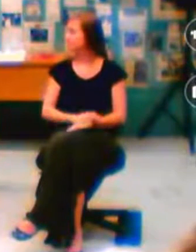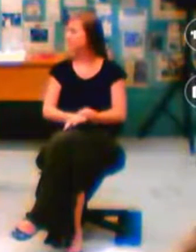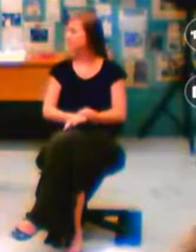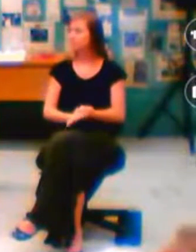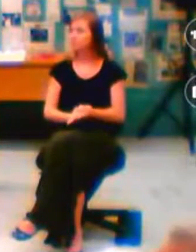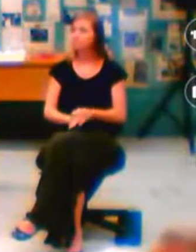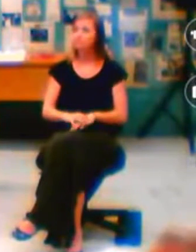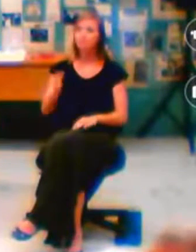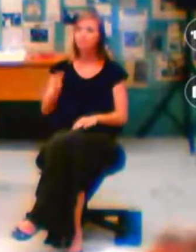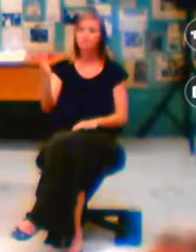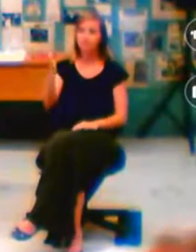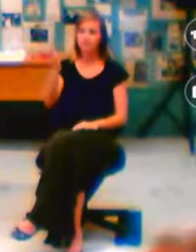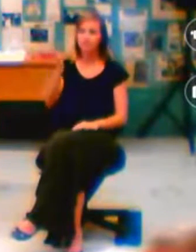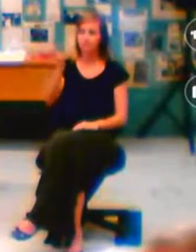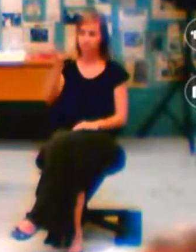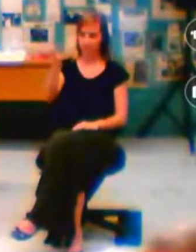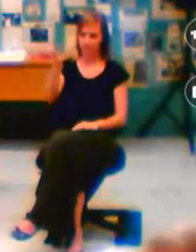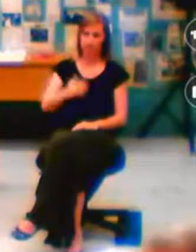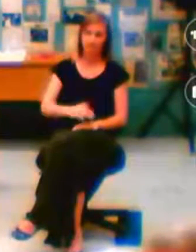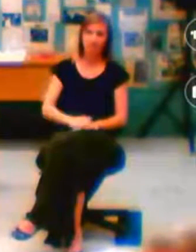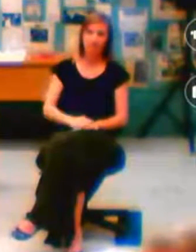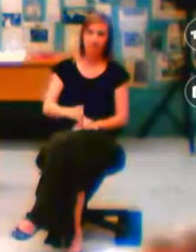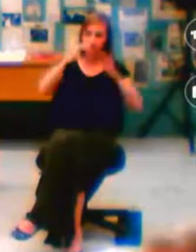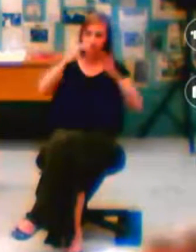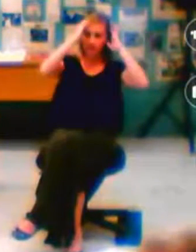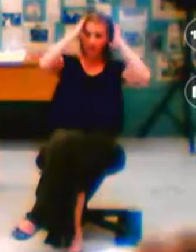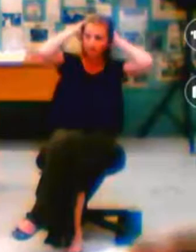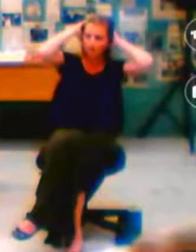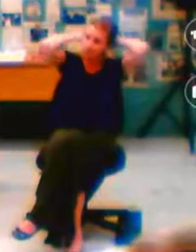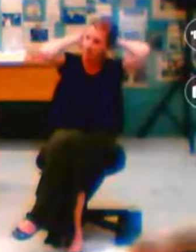questions in the back and 1 in the middle, and then 1 over here.